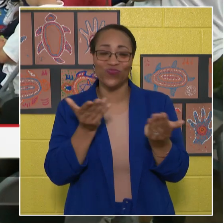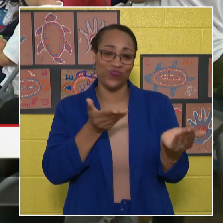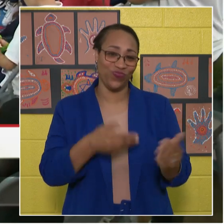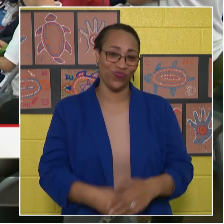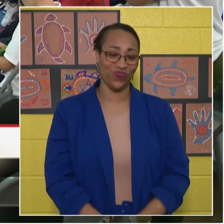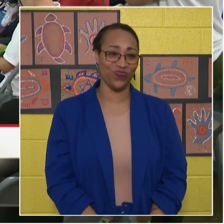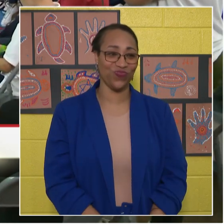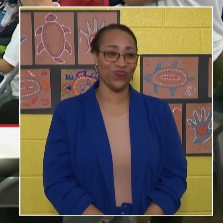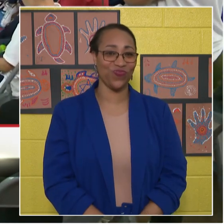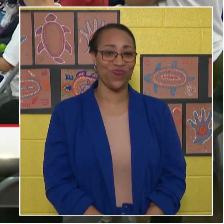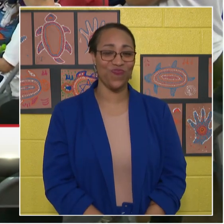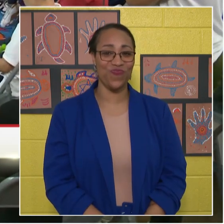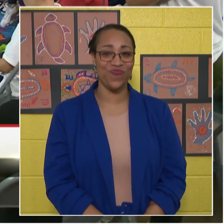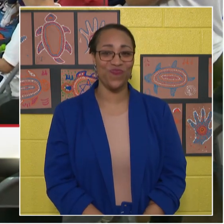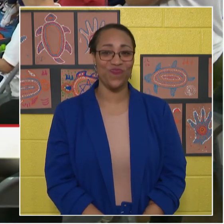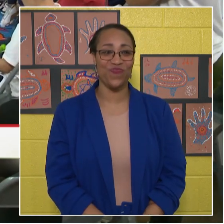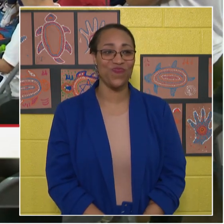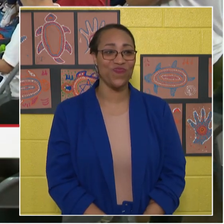like